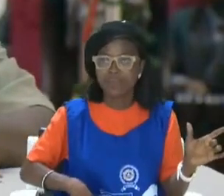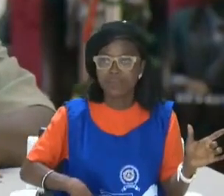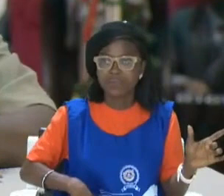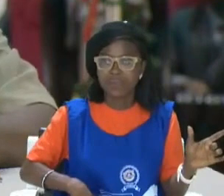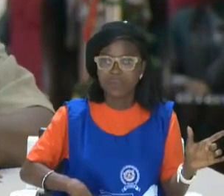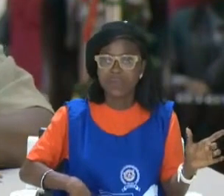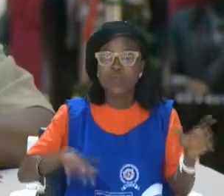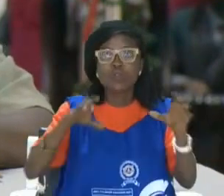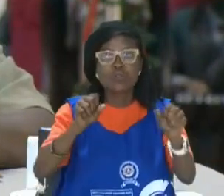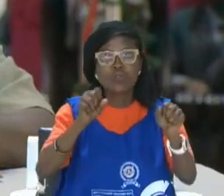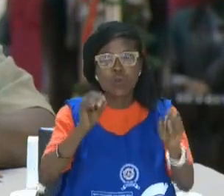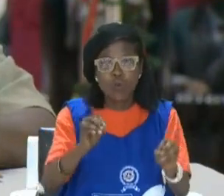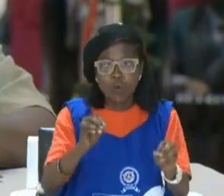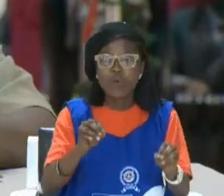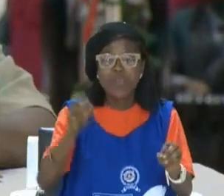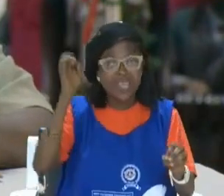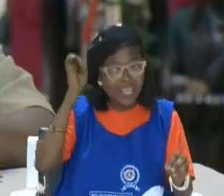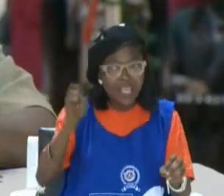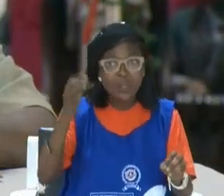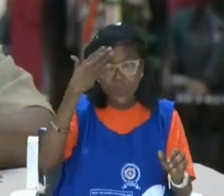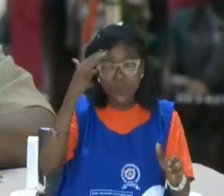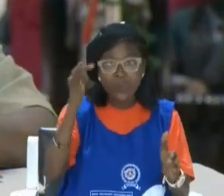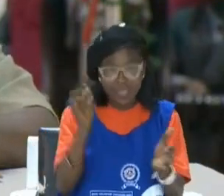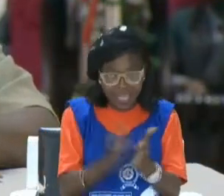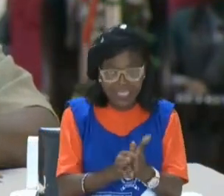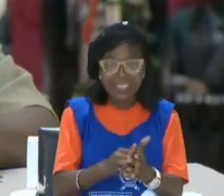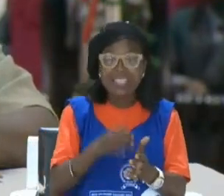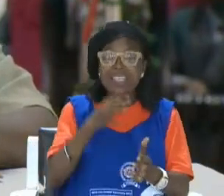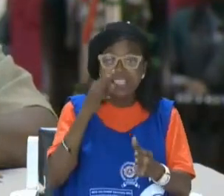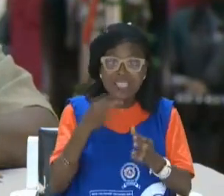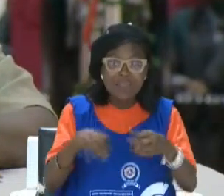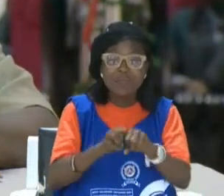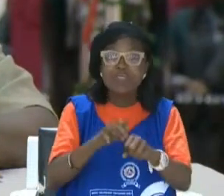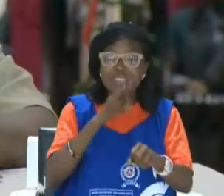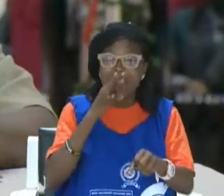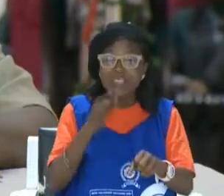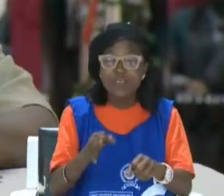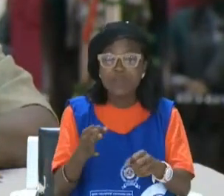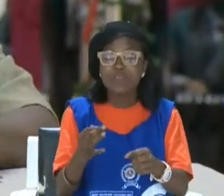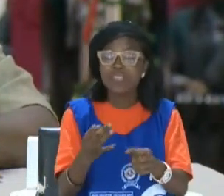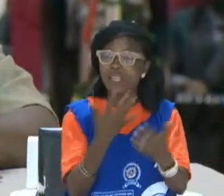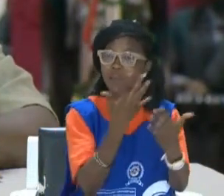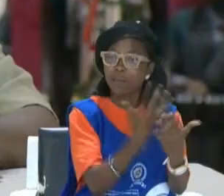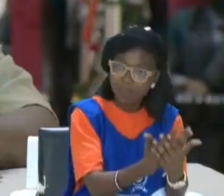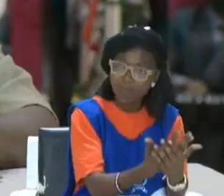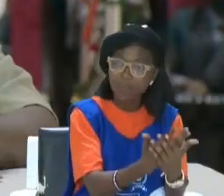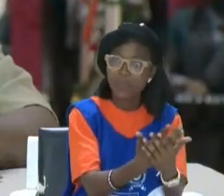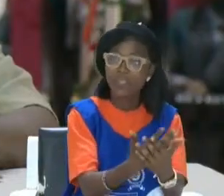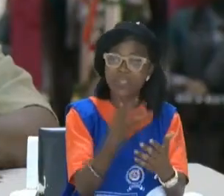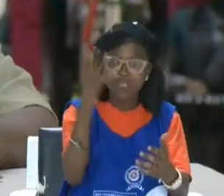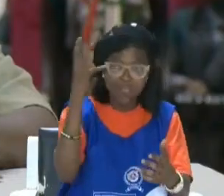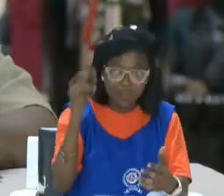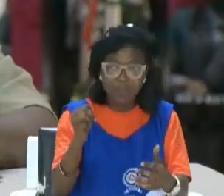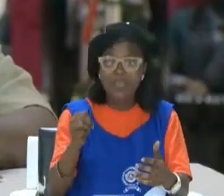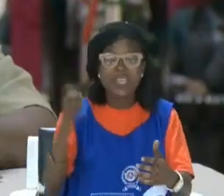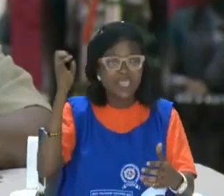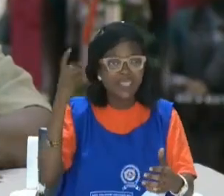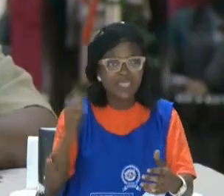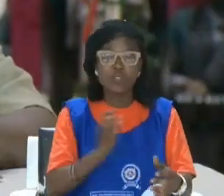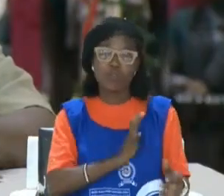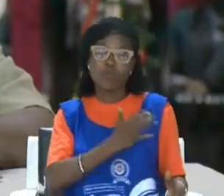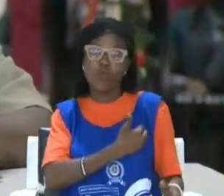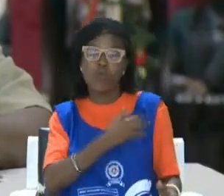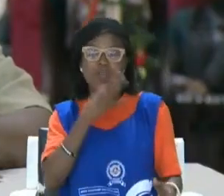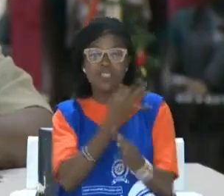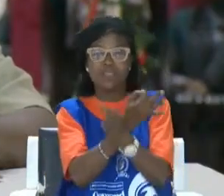So he knows you can put him behind bars, but his soul is free.